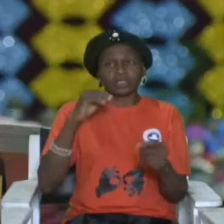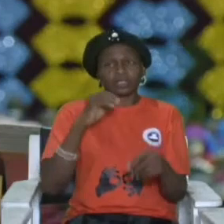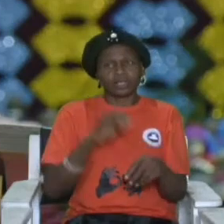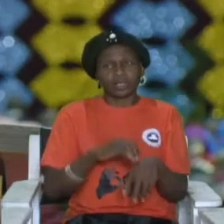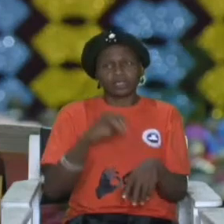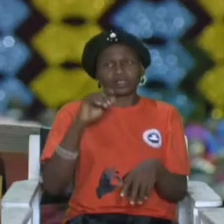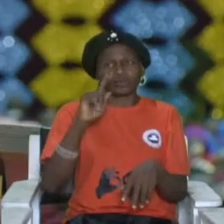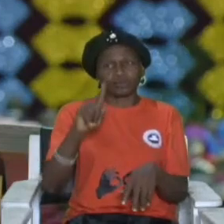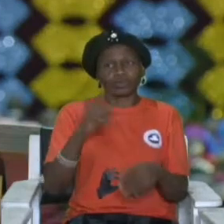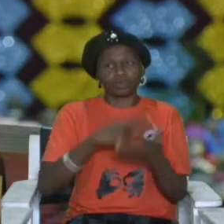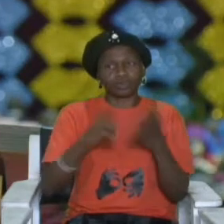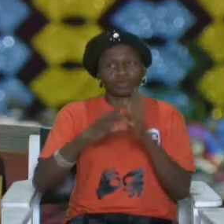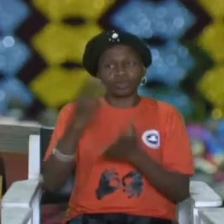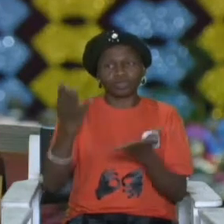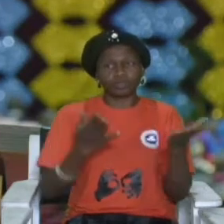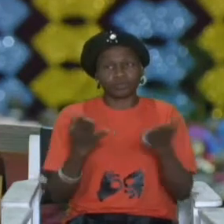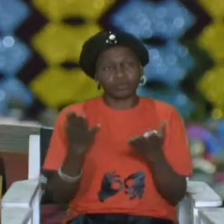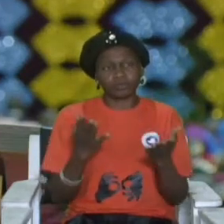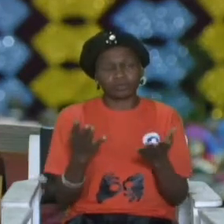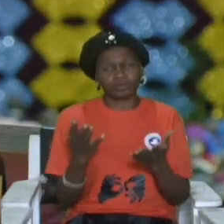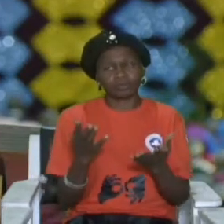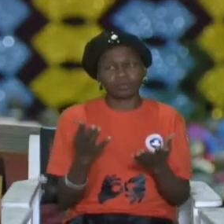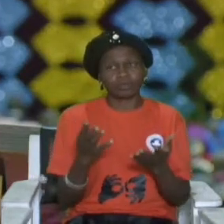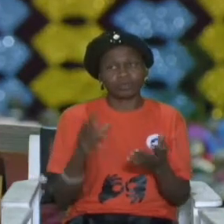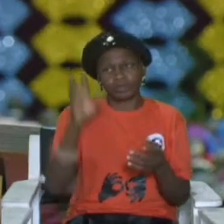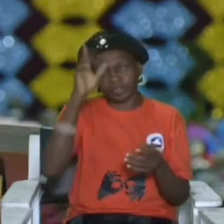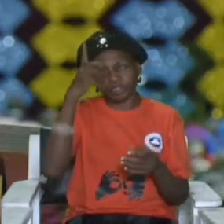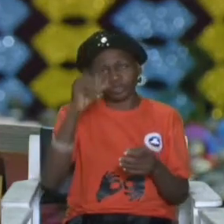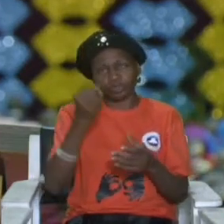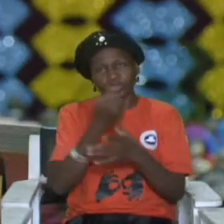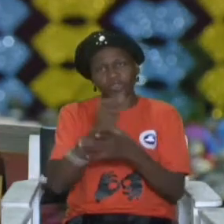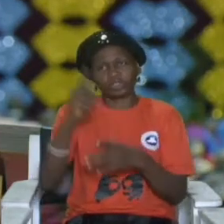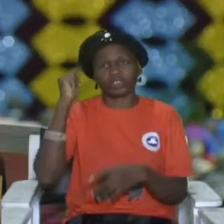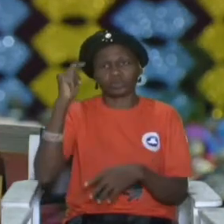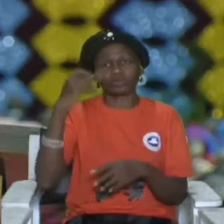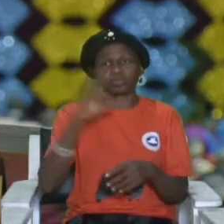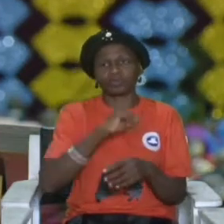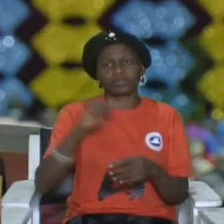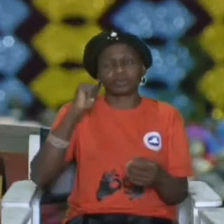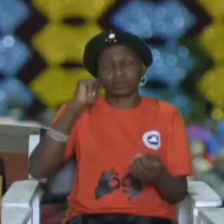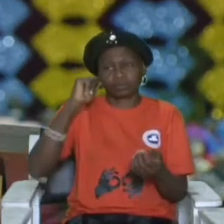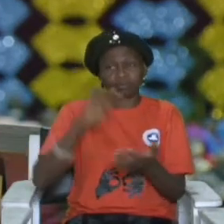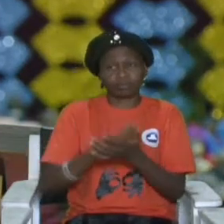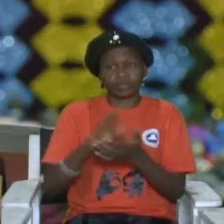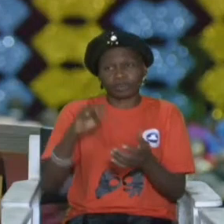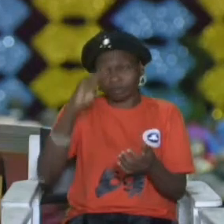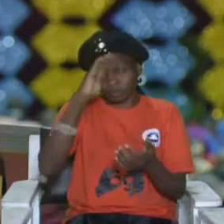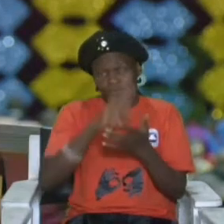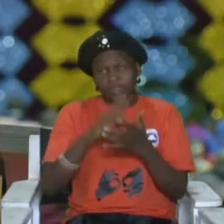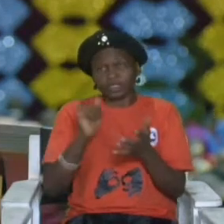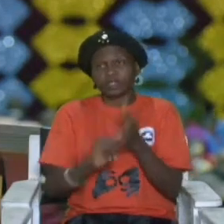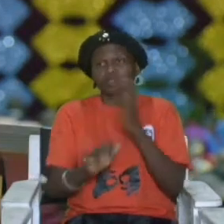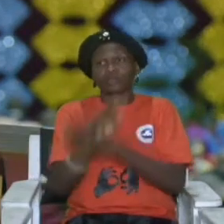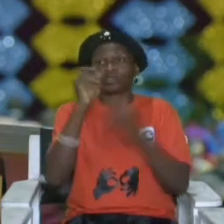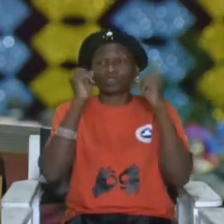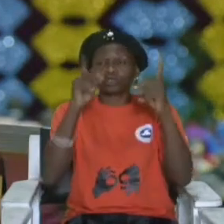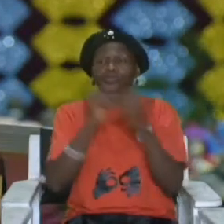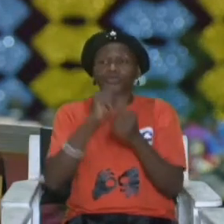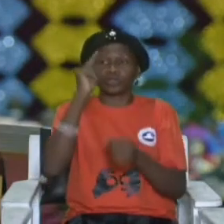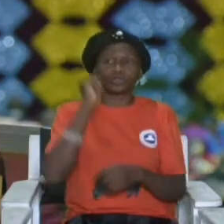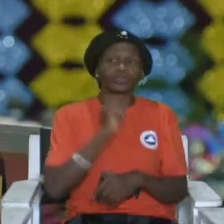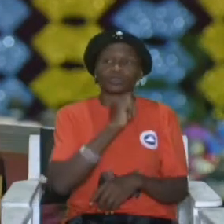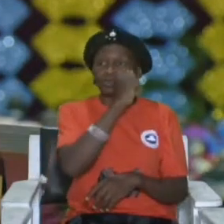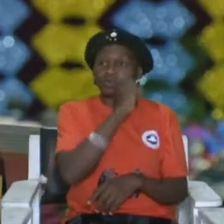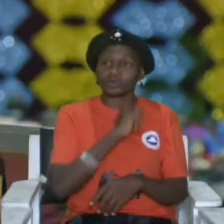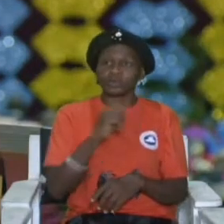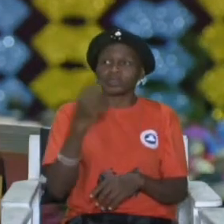Ghost service tagged Good News, that the GO shared a testimony of a couple that God surprised with twins.